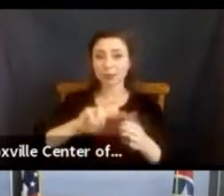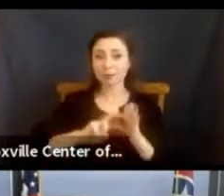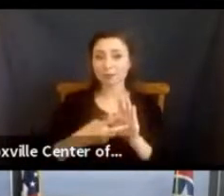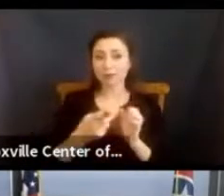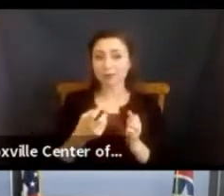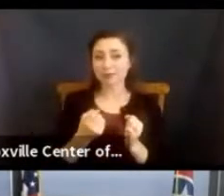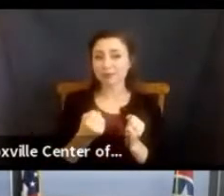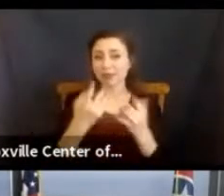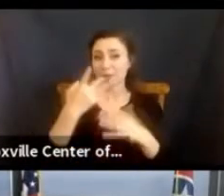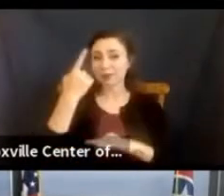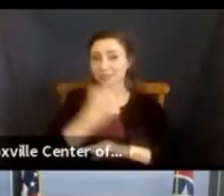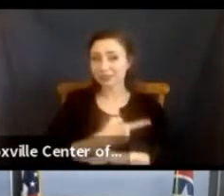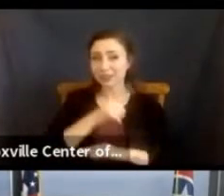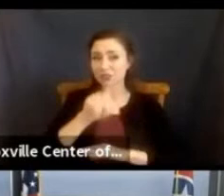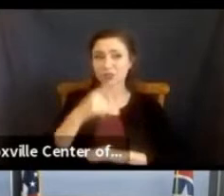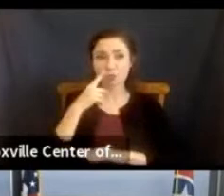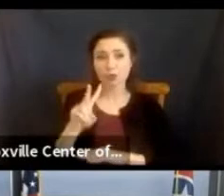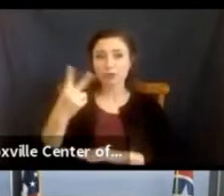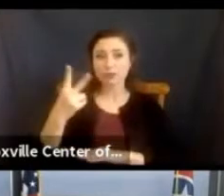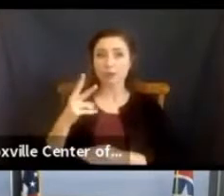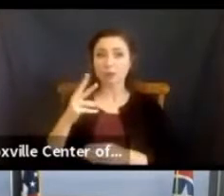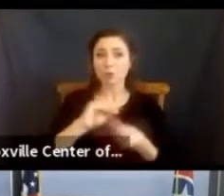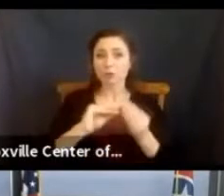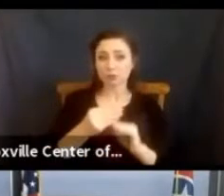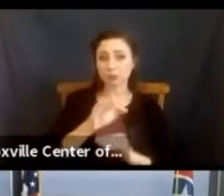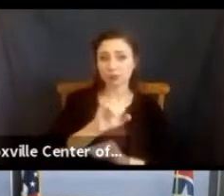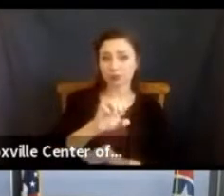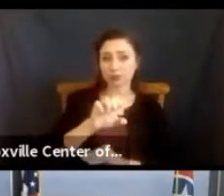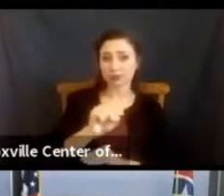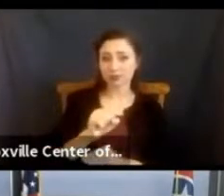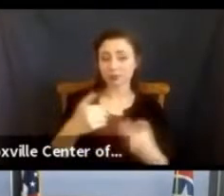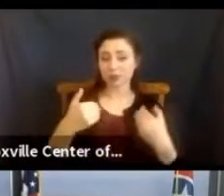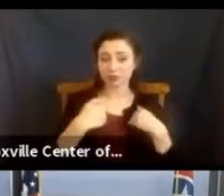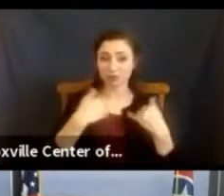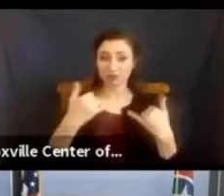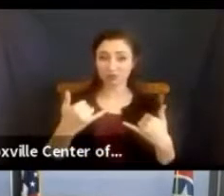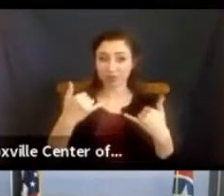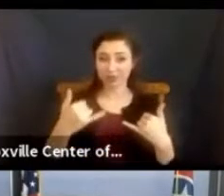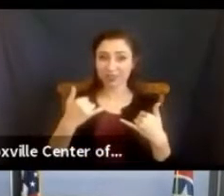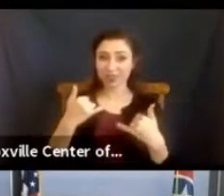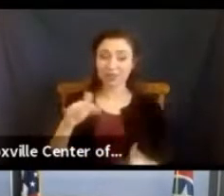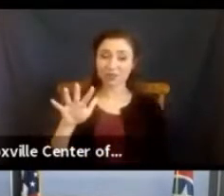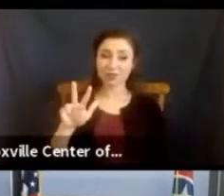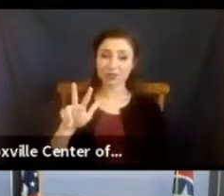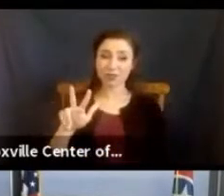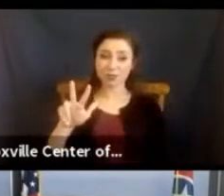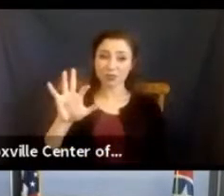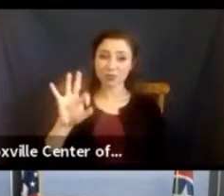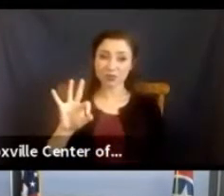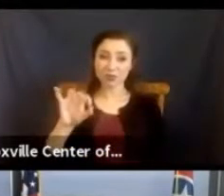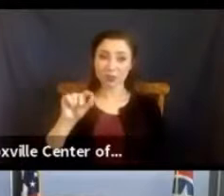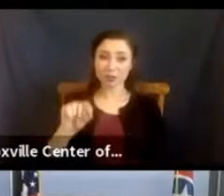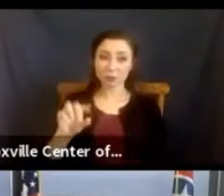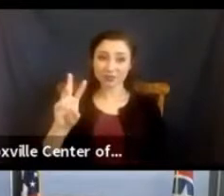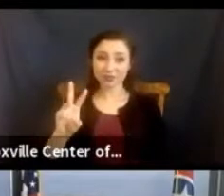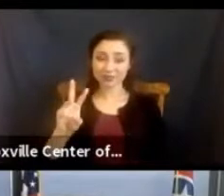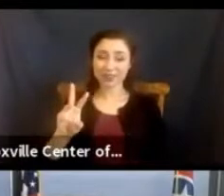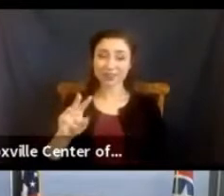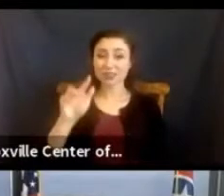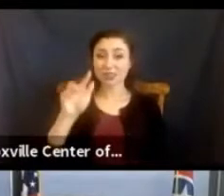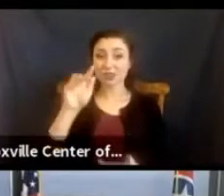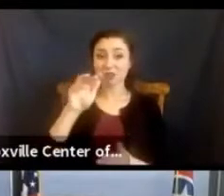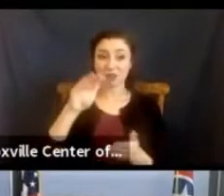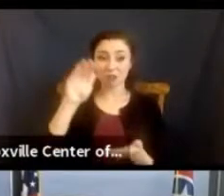the number of cases that we have. And our doubling time right now is 39.6 days. So a low number is not a good